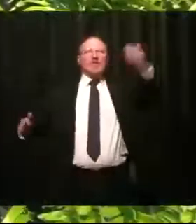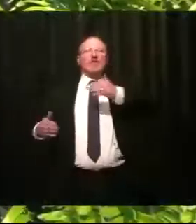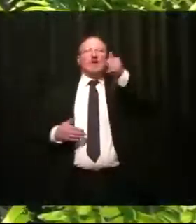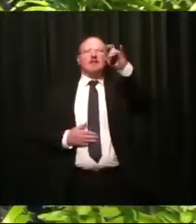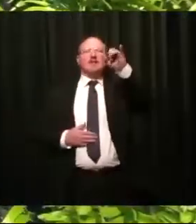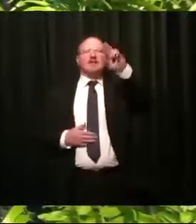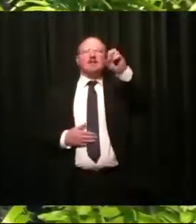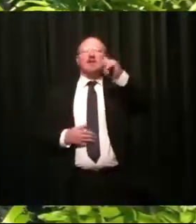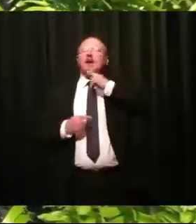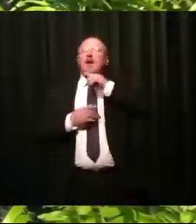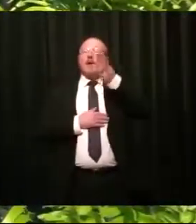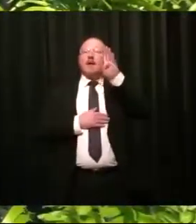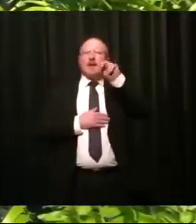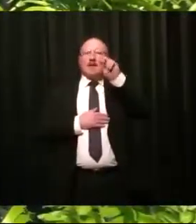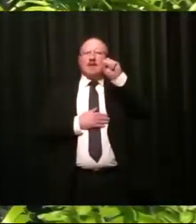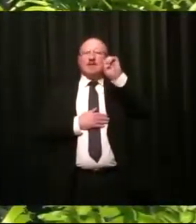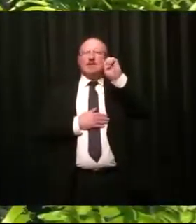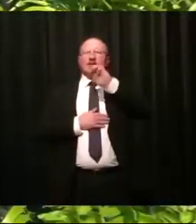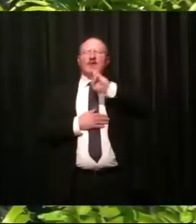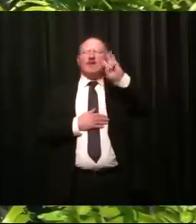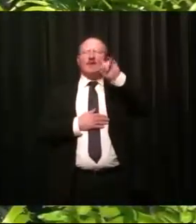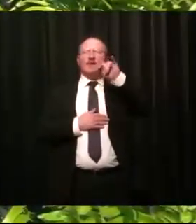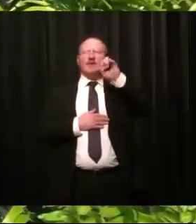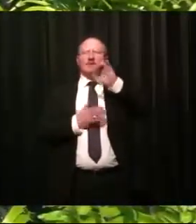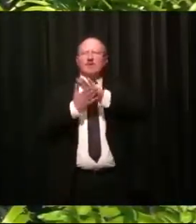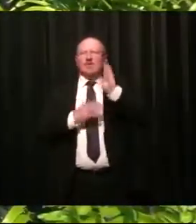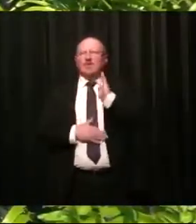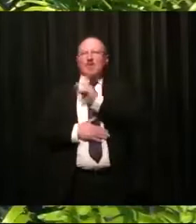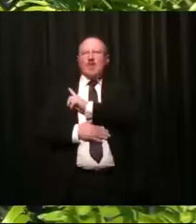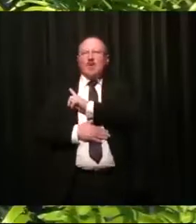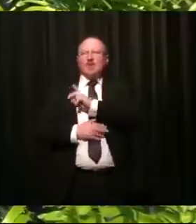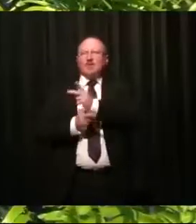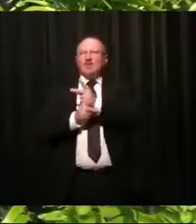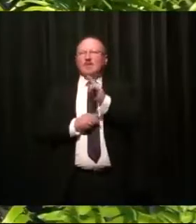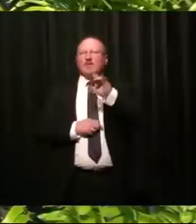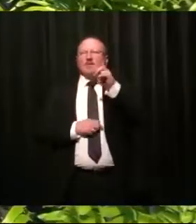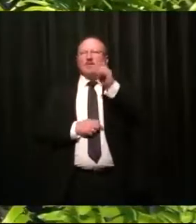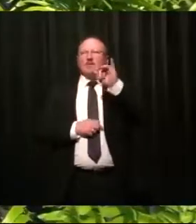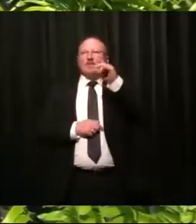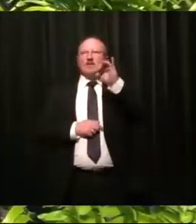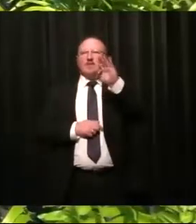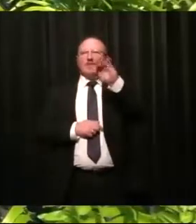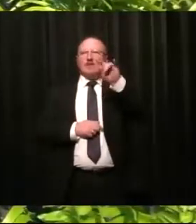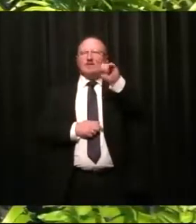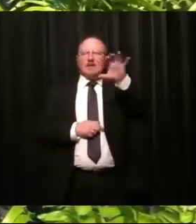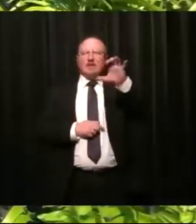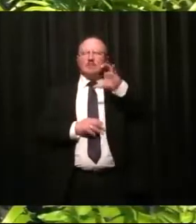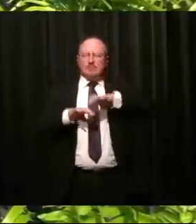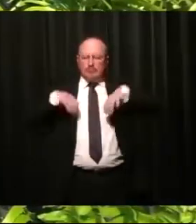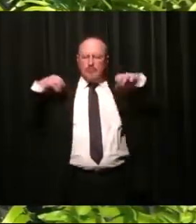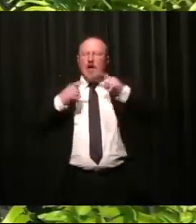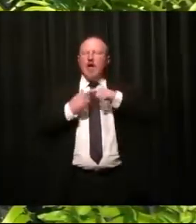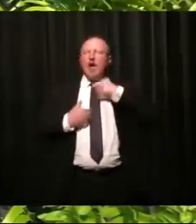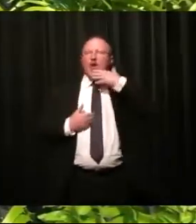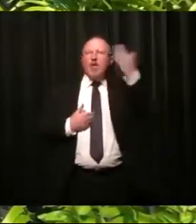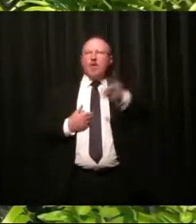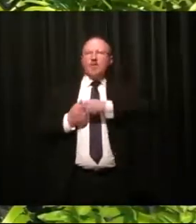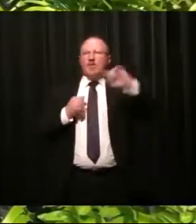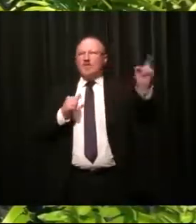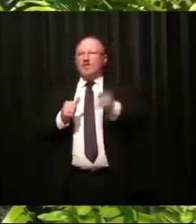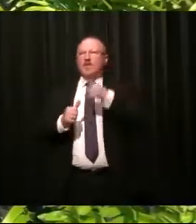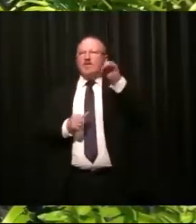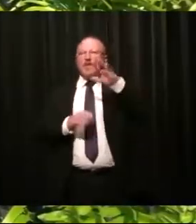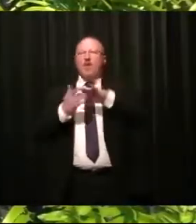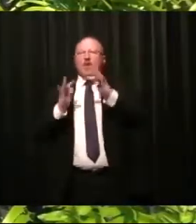Welcome, Achievers. On behalf of the MSD of Wayne Township School Board, Superintendent Dr. Jeff Butts and his cabinet, I welcome you to